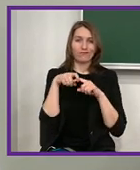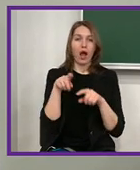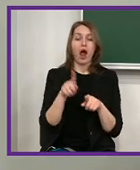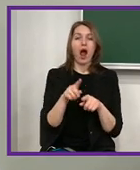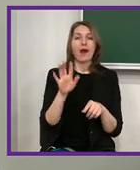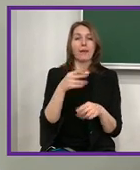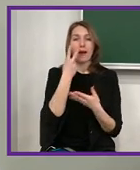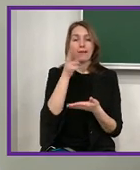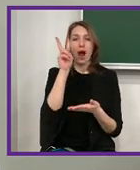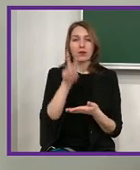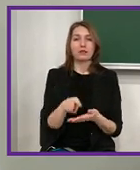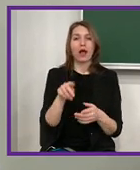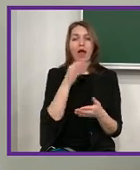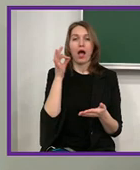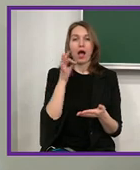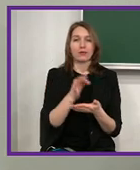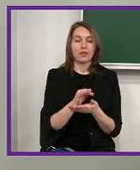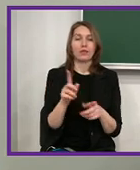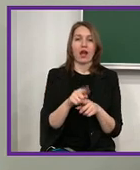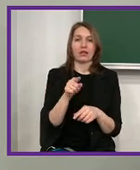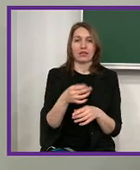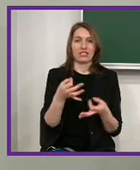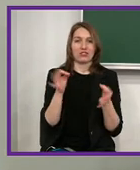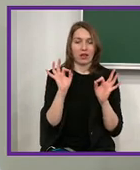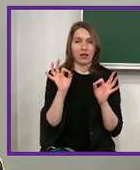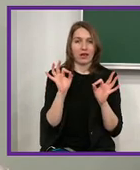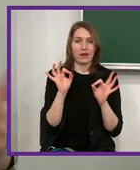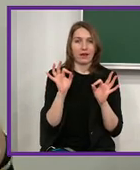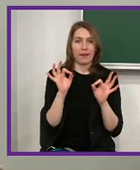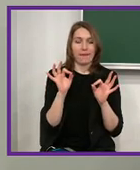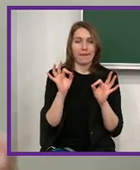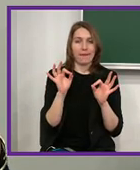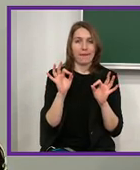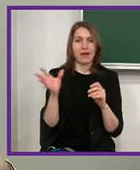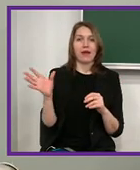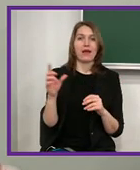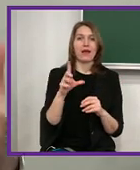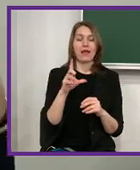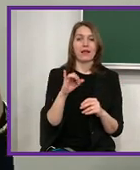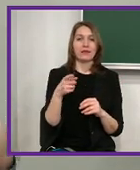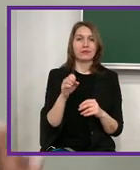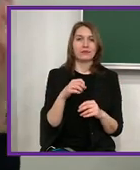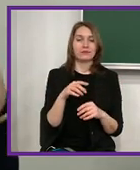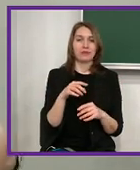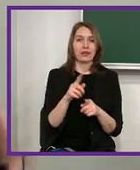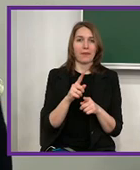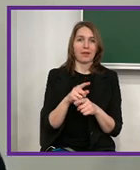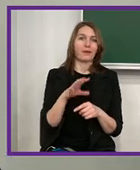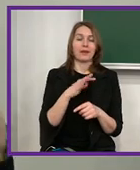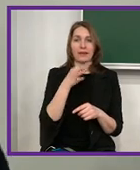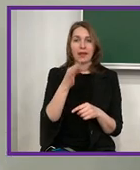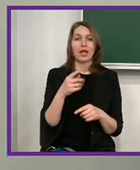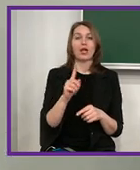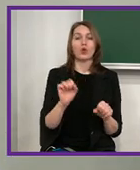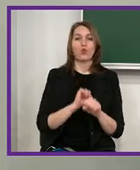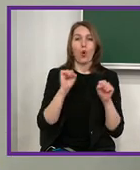this. And I think that Lisa's comment about ensuring good follow-up of human rights impact assessments is a really kind of important component